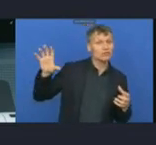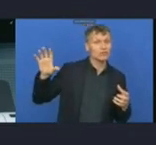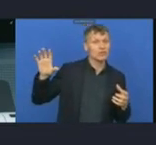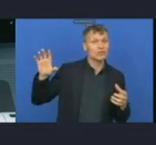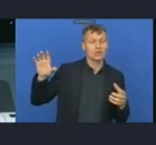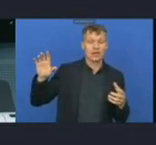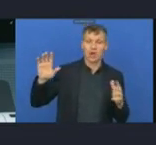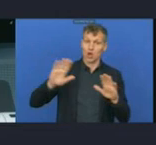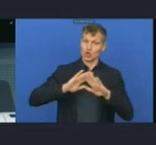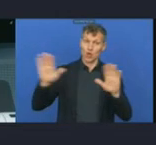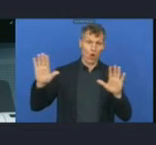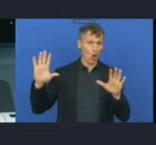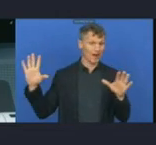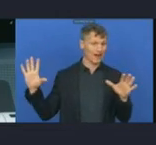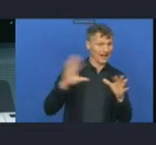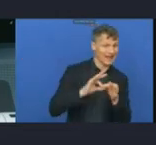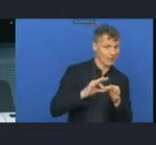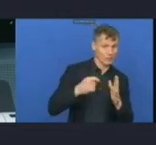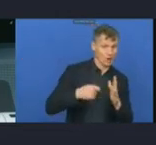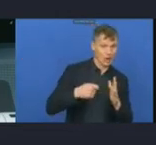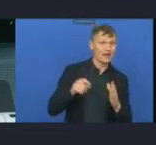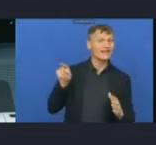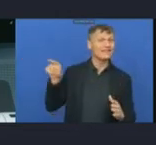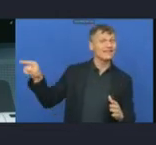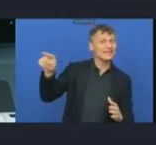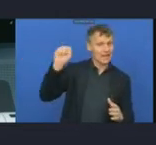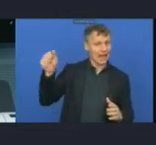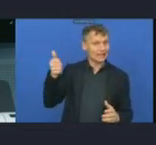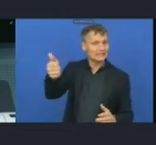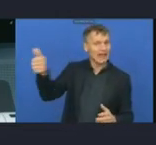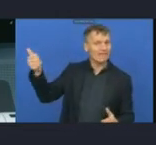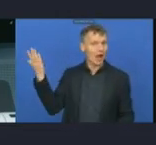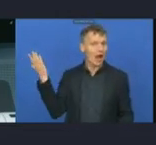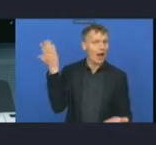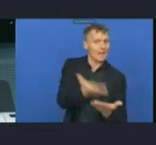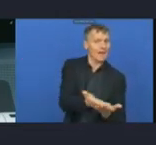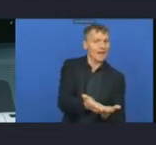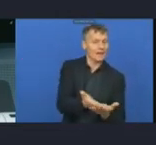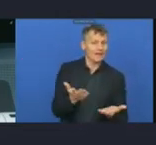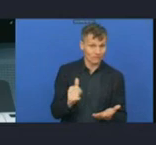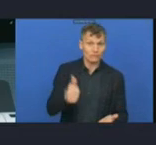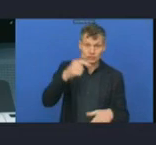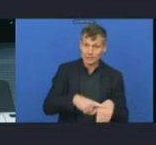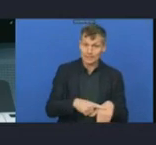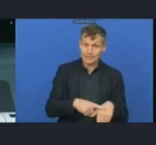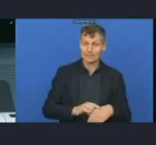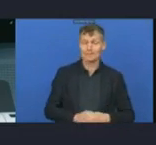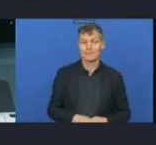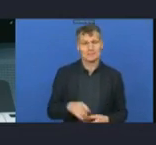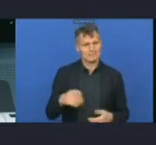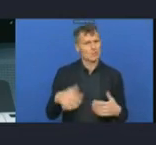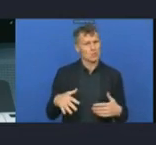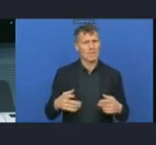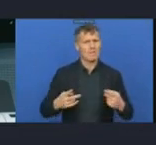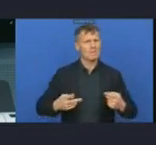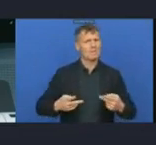applicant. It's really, really important. It's the first time, and it's important so that this action is mainly dedicated